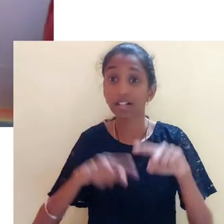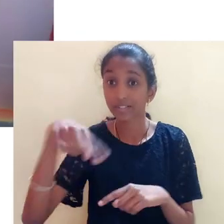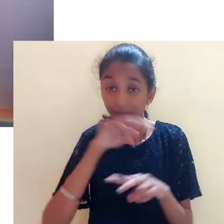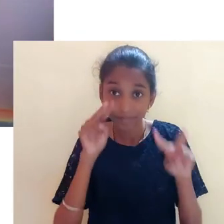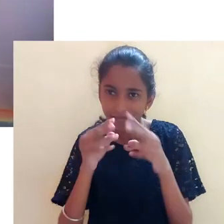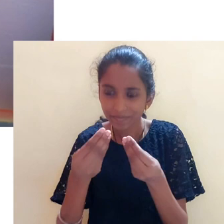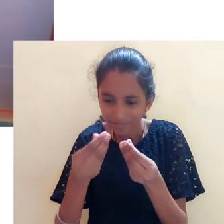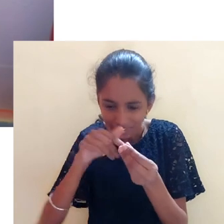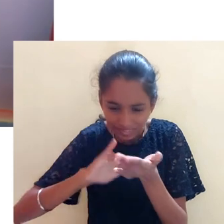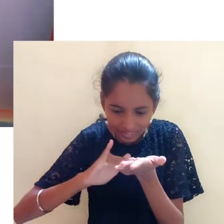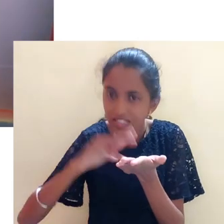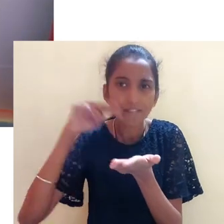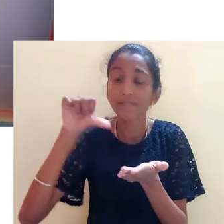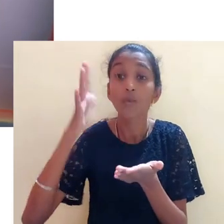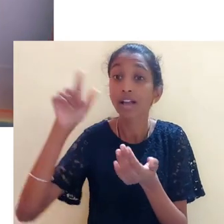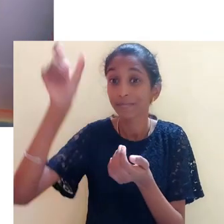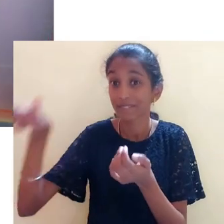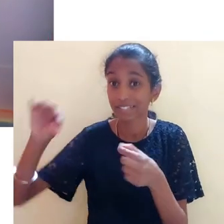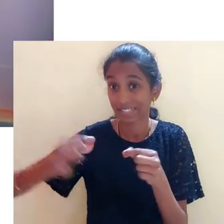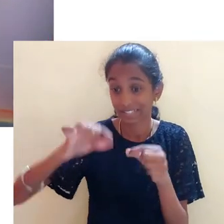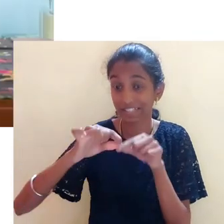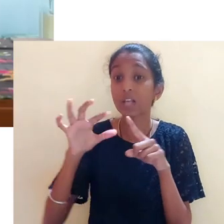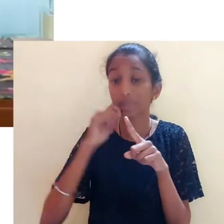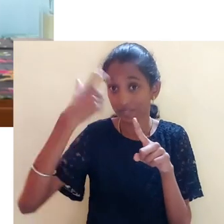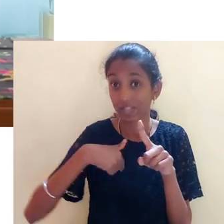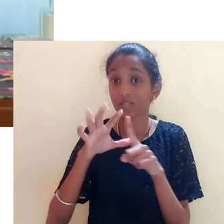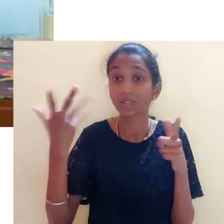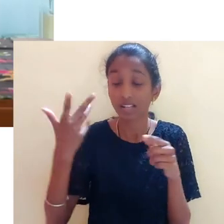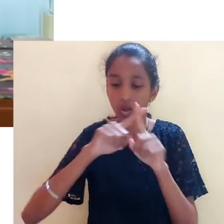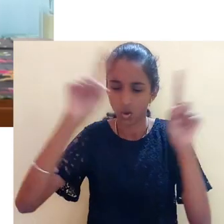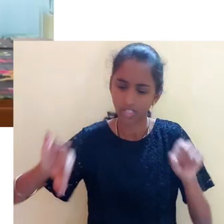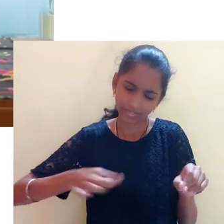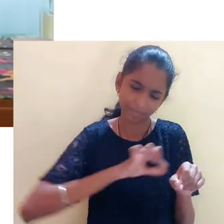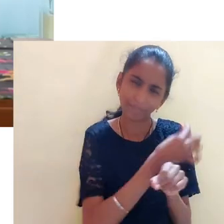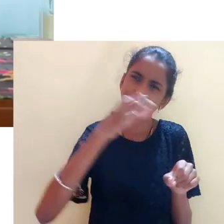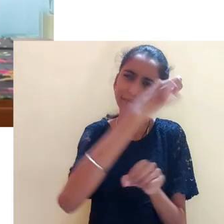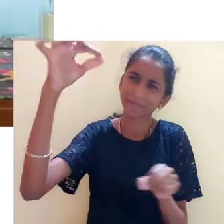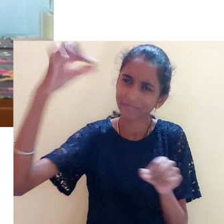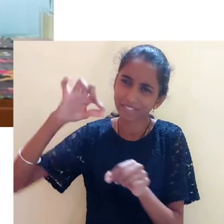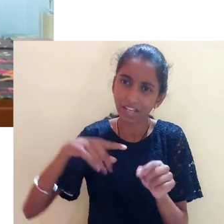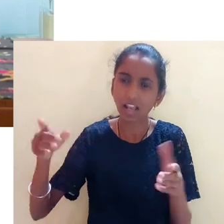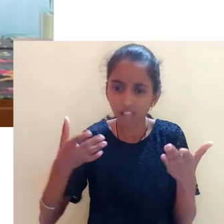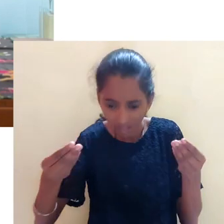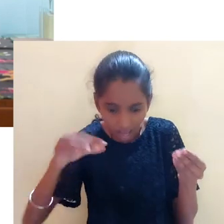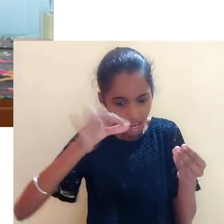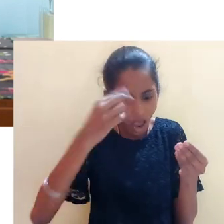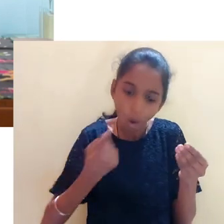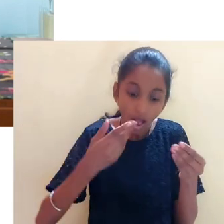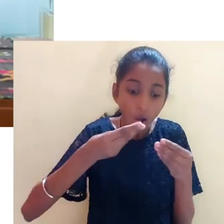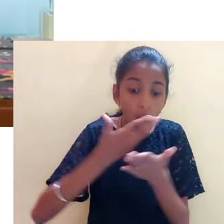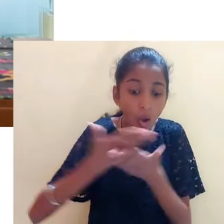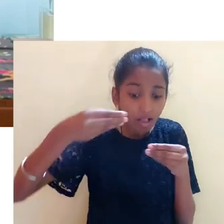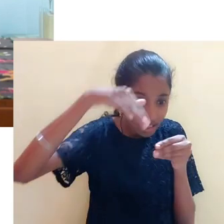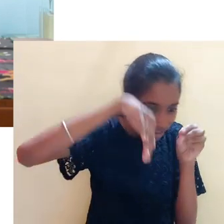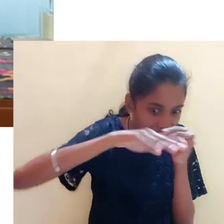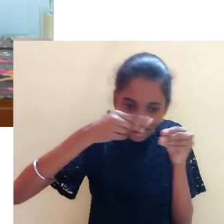even see the base cloth. So what they do would embroider all over the cloth. So all you'll see is the embroidery. Like you'll only be able to see the